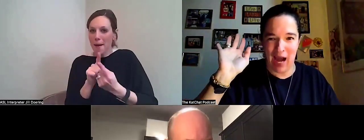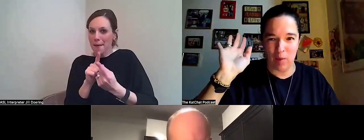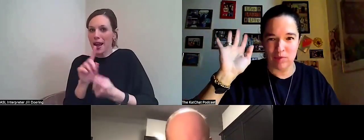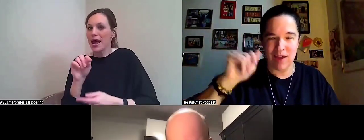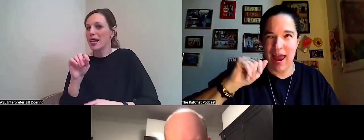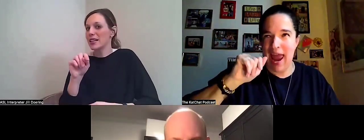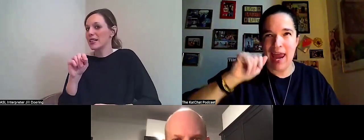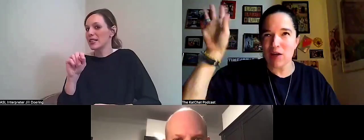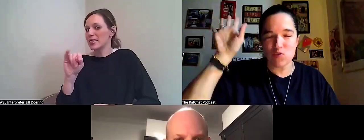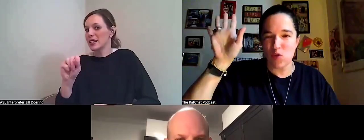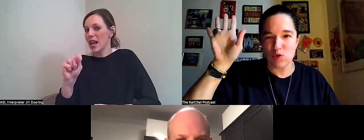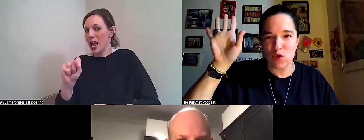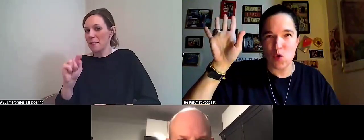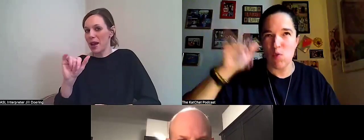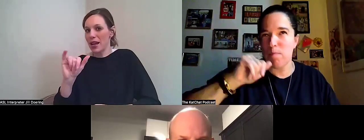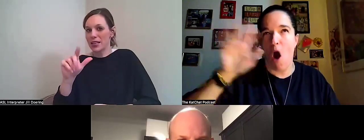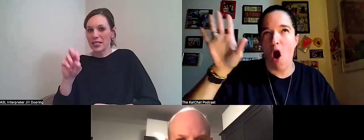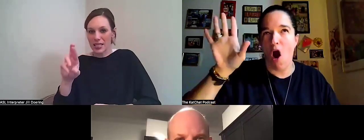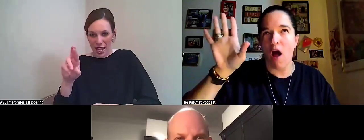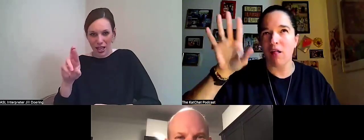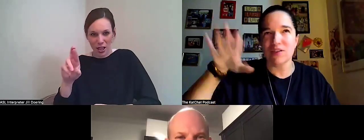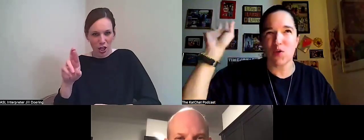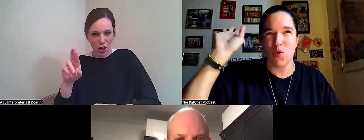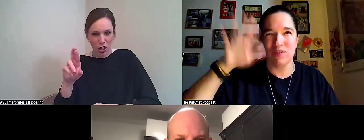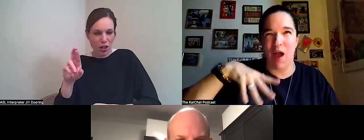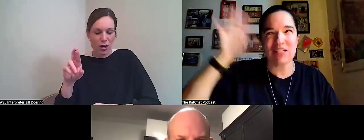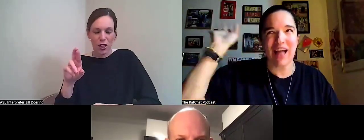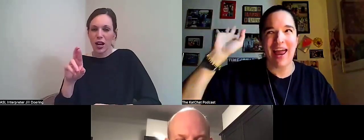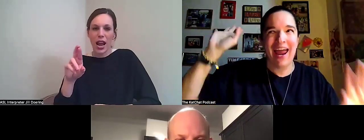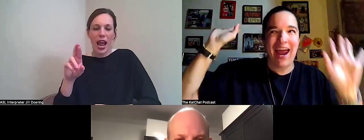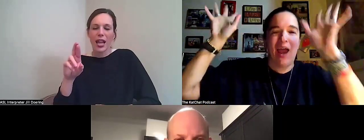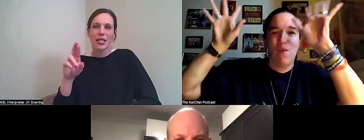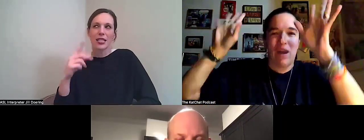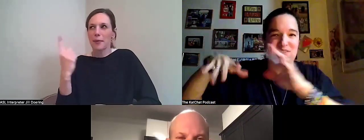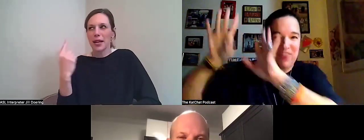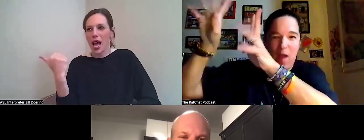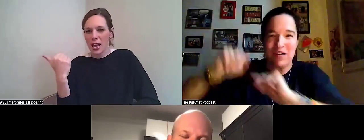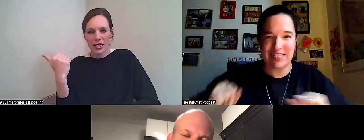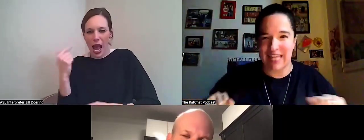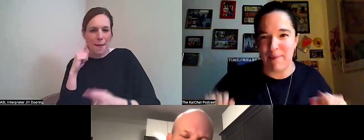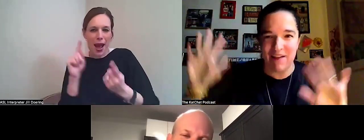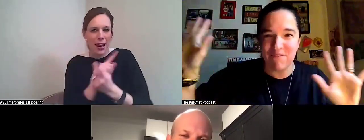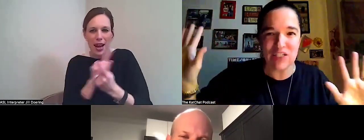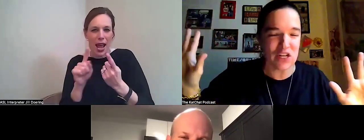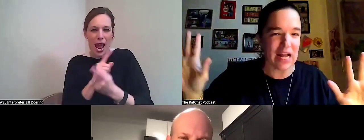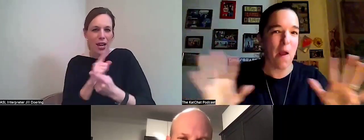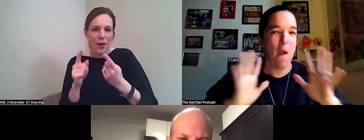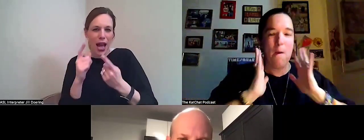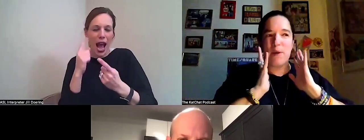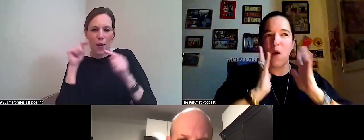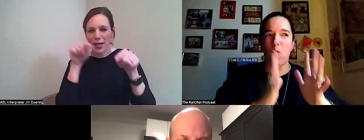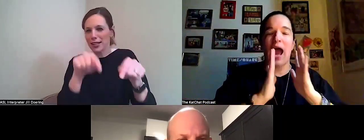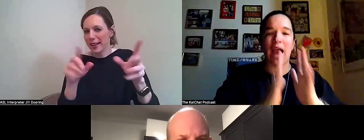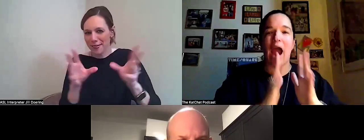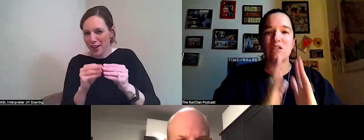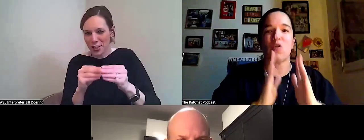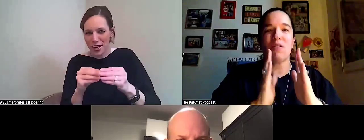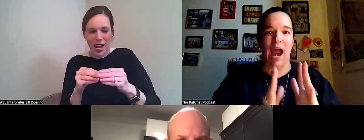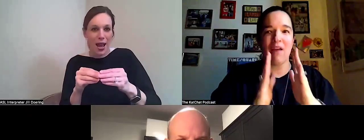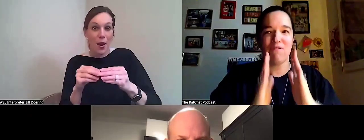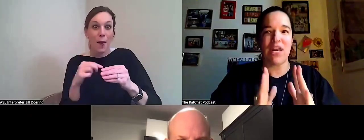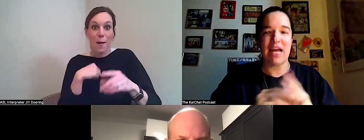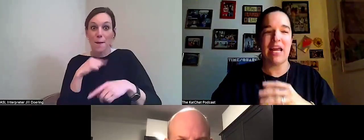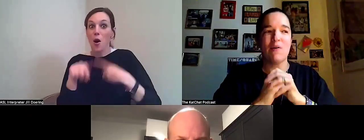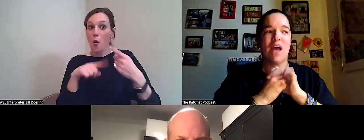of times, Andrew too, Paul too, that, and whatever. They will see me eventually. When I got into